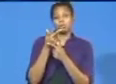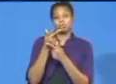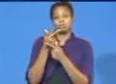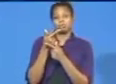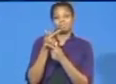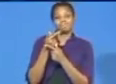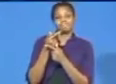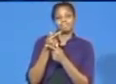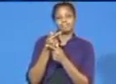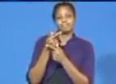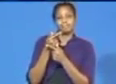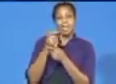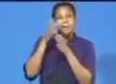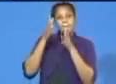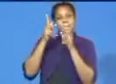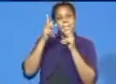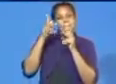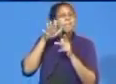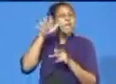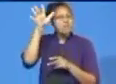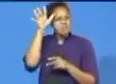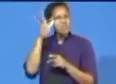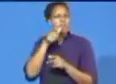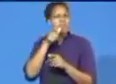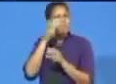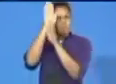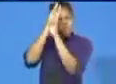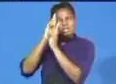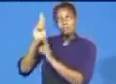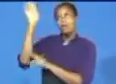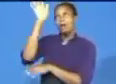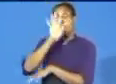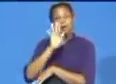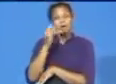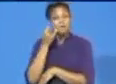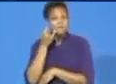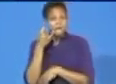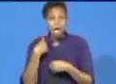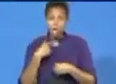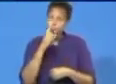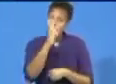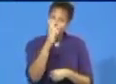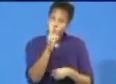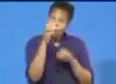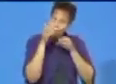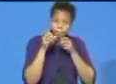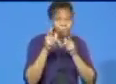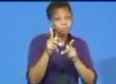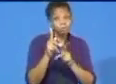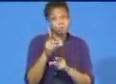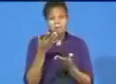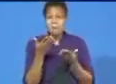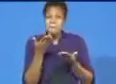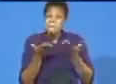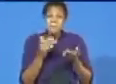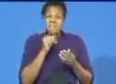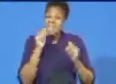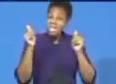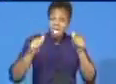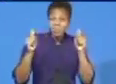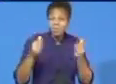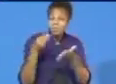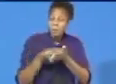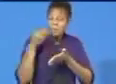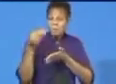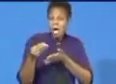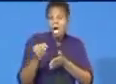to every God-fearing grandparent. If you have only one opportunity, you may not be able to buy